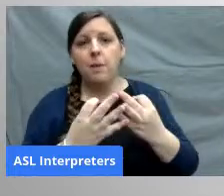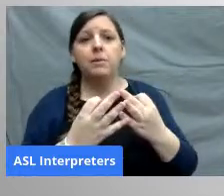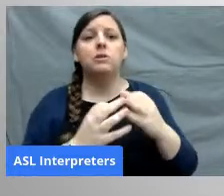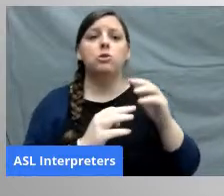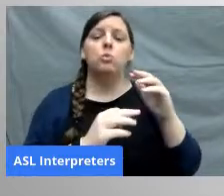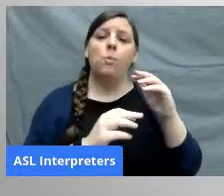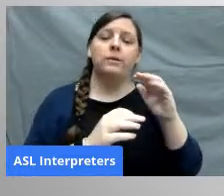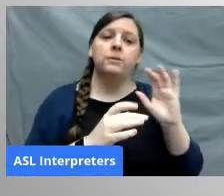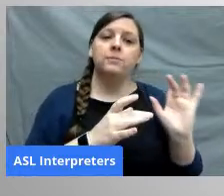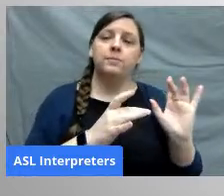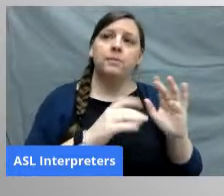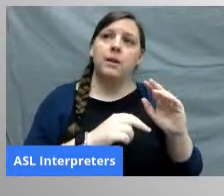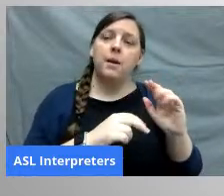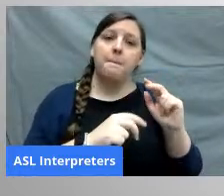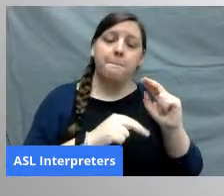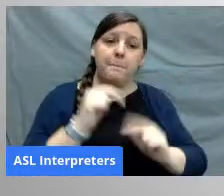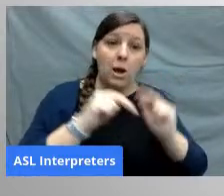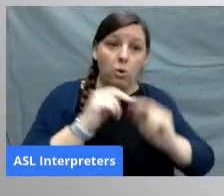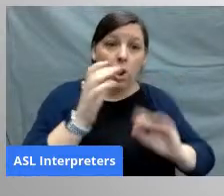even